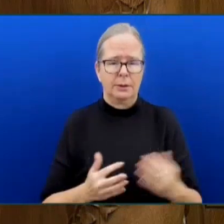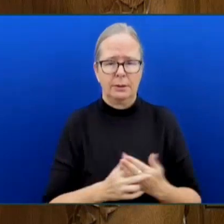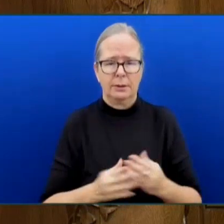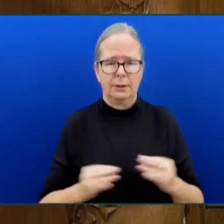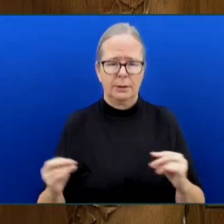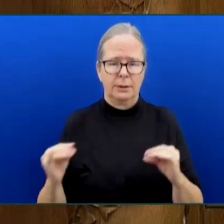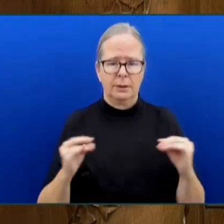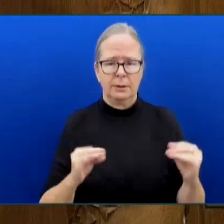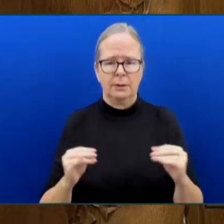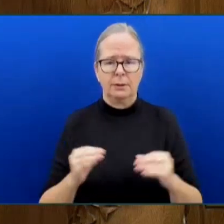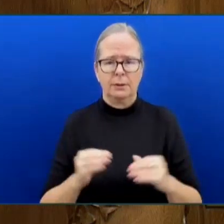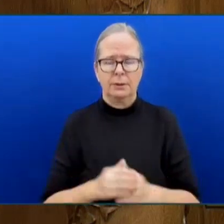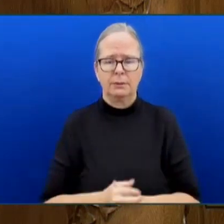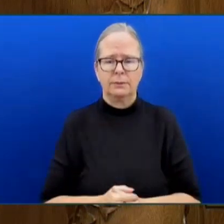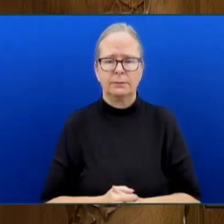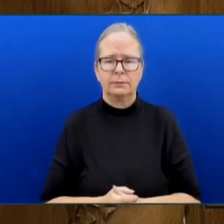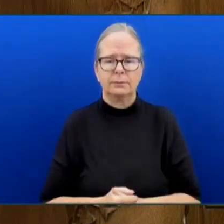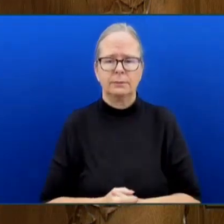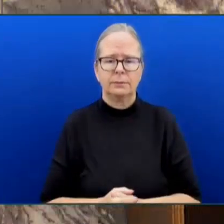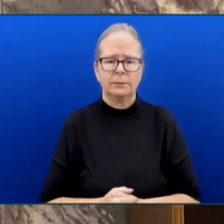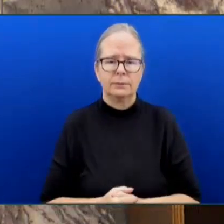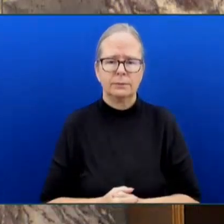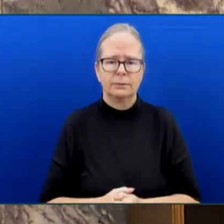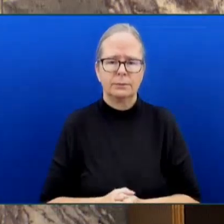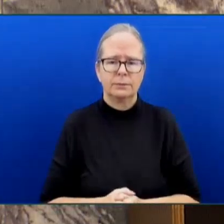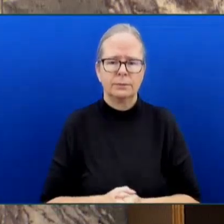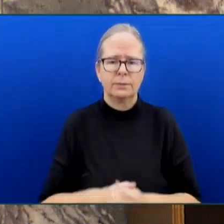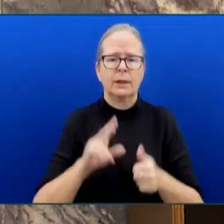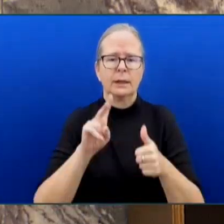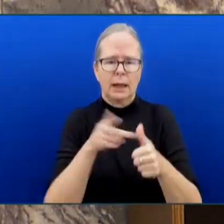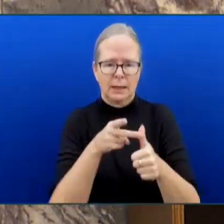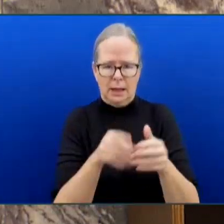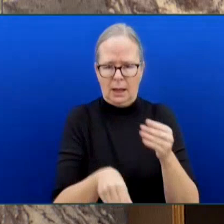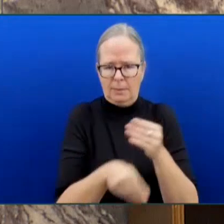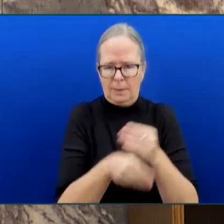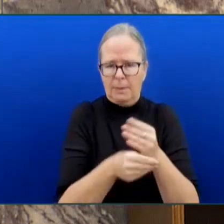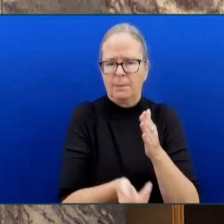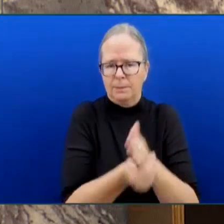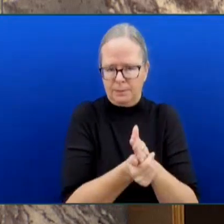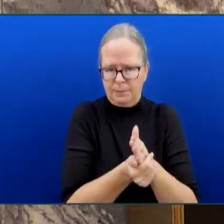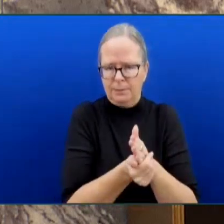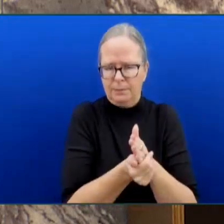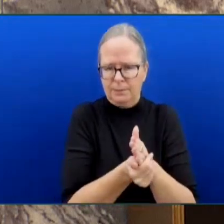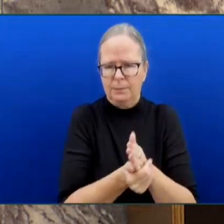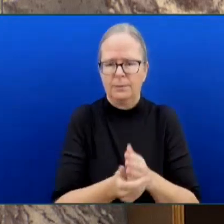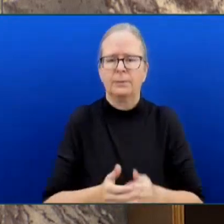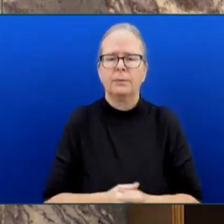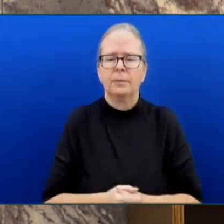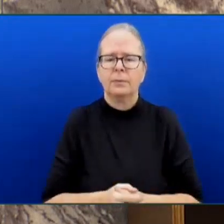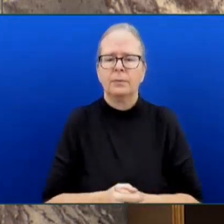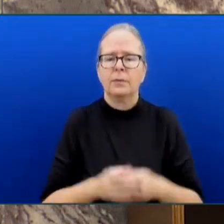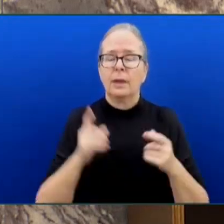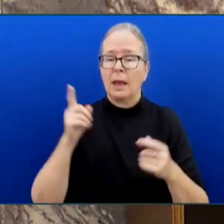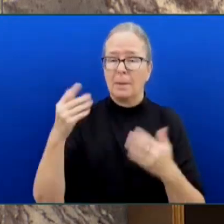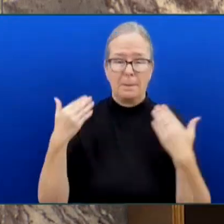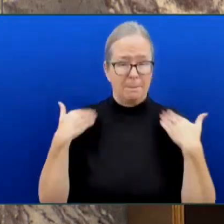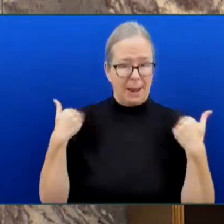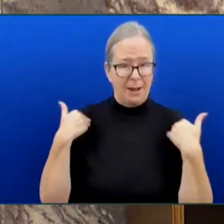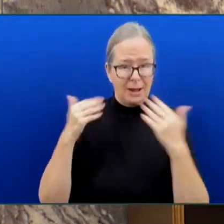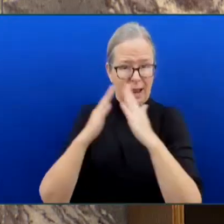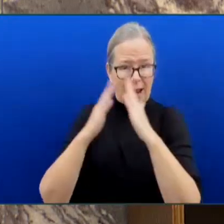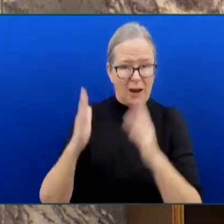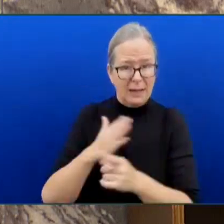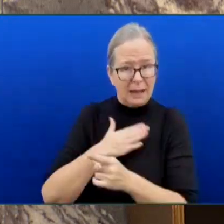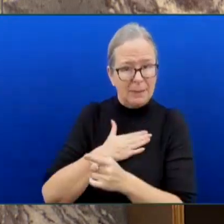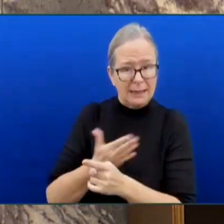Member, second supplemental. Thank you, Mr. Speaker. As this minister admits, we are in a housing crisis, which makes this behaviour